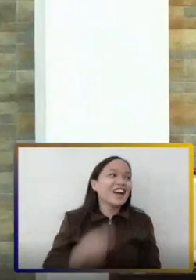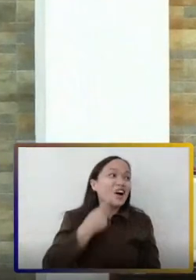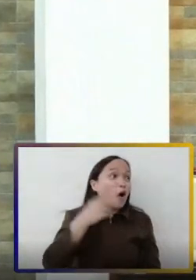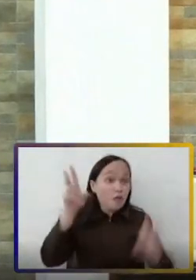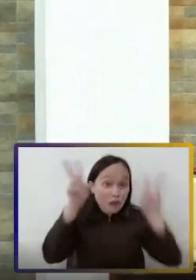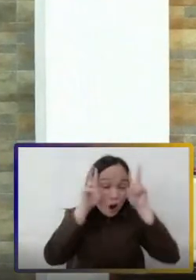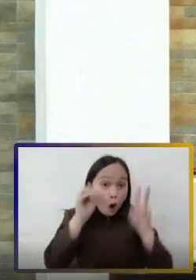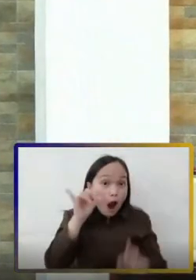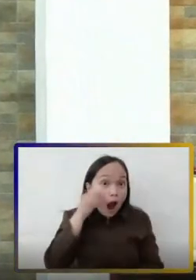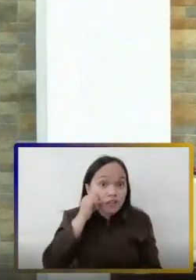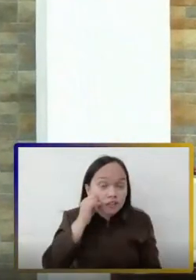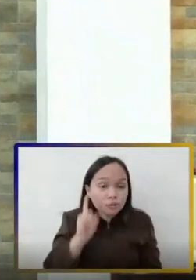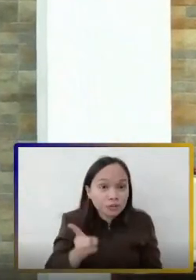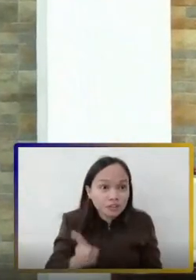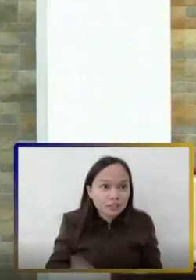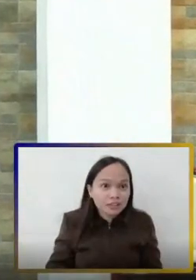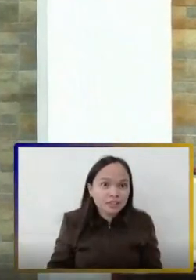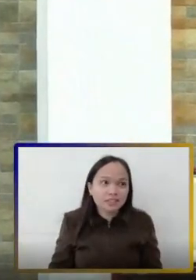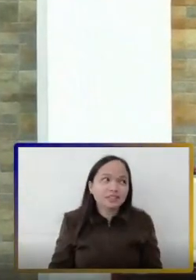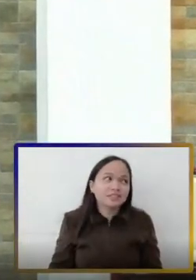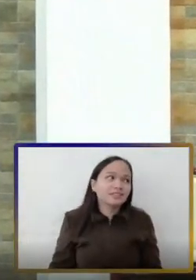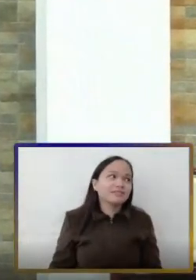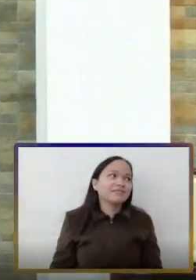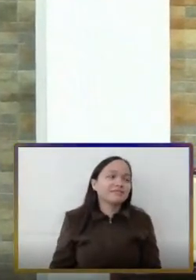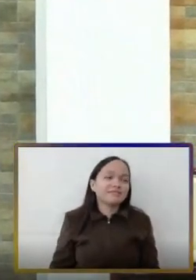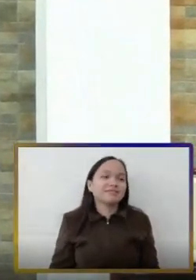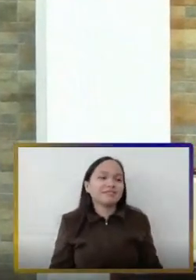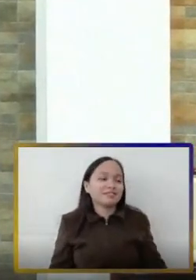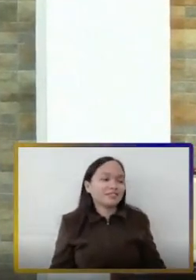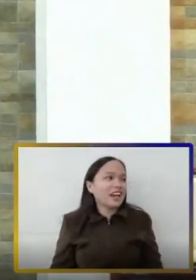Now listen to me now. It's time.